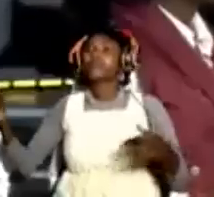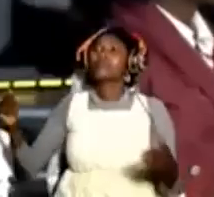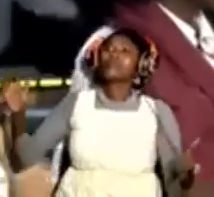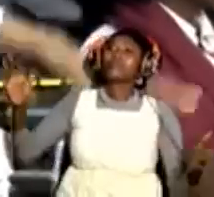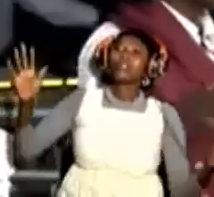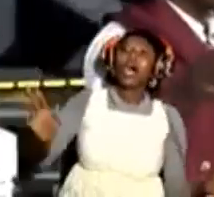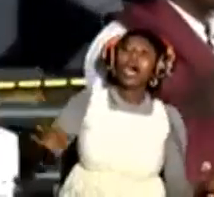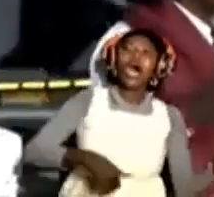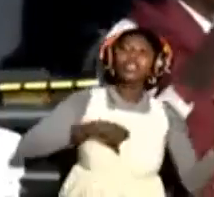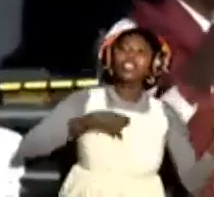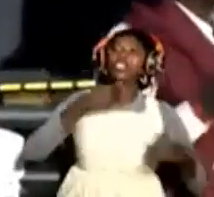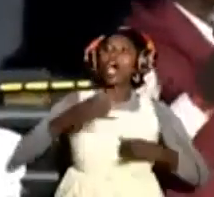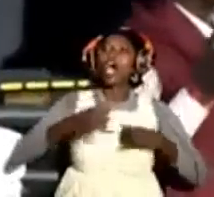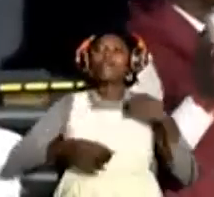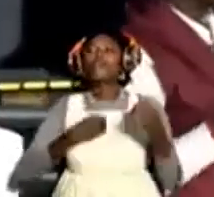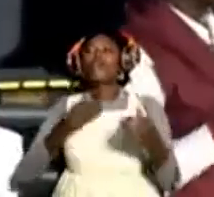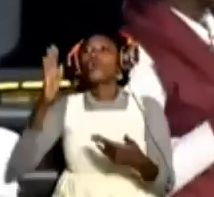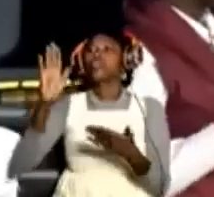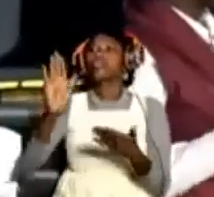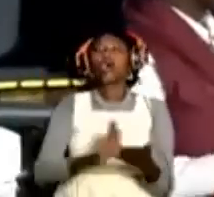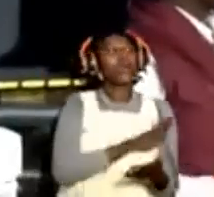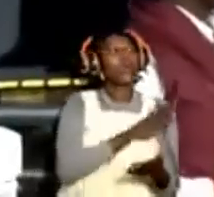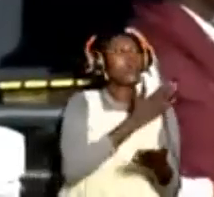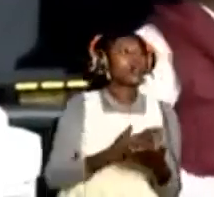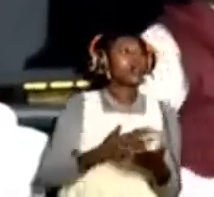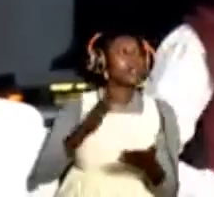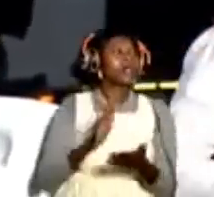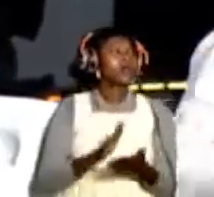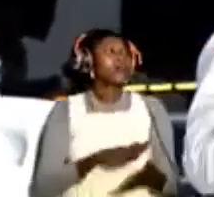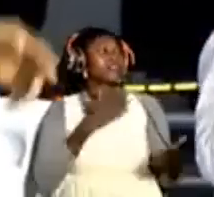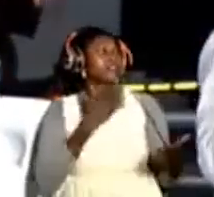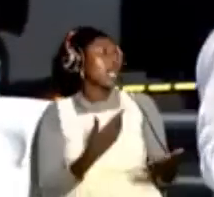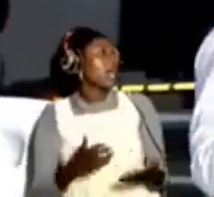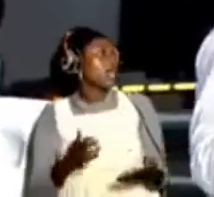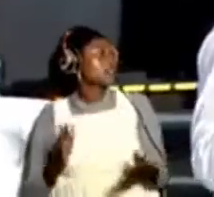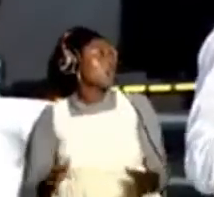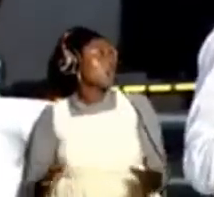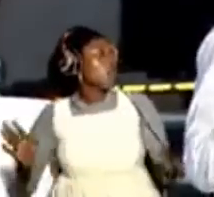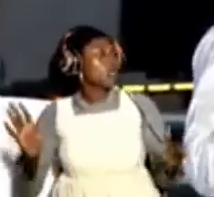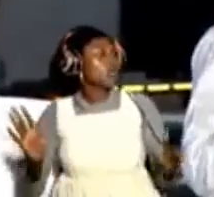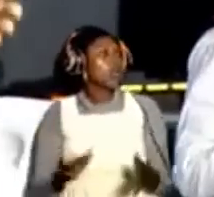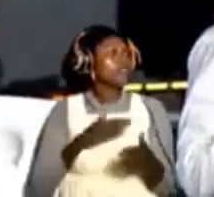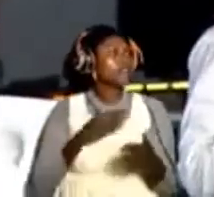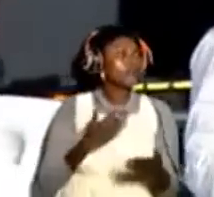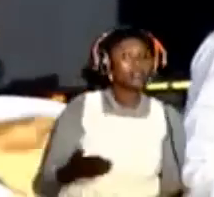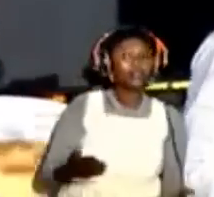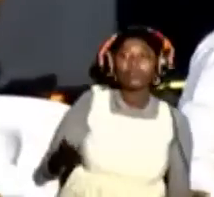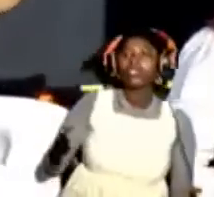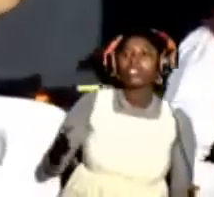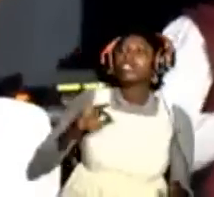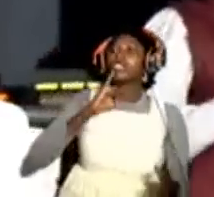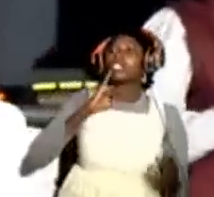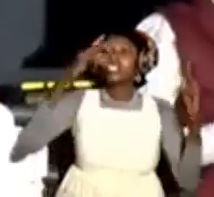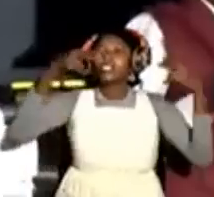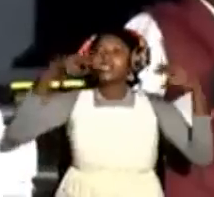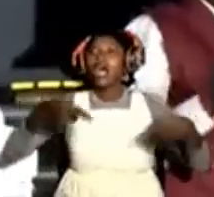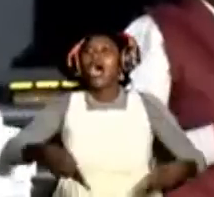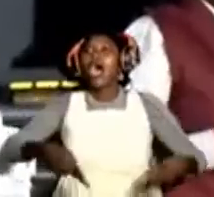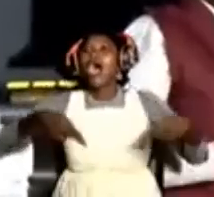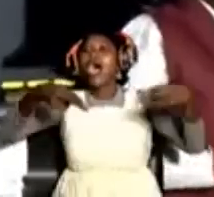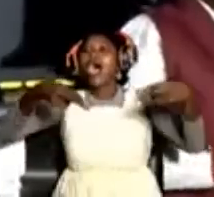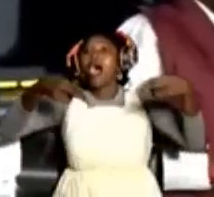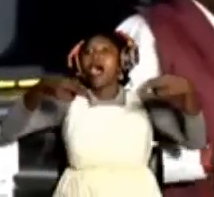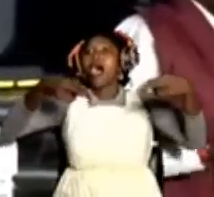A joyful song. The joyful song. The song of sin. The song of sin. Desire grow.